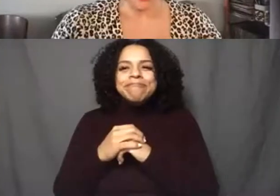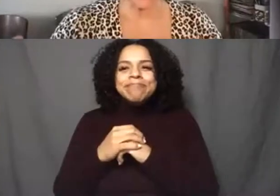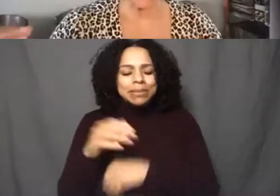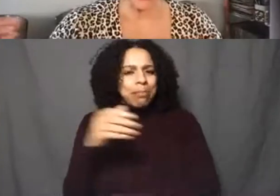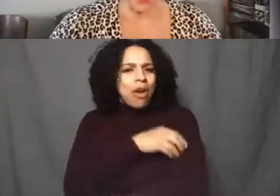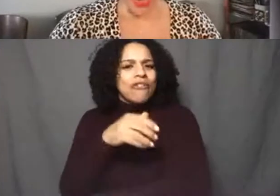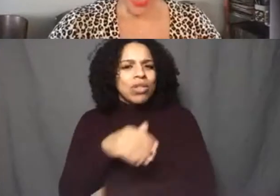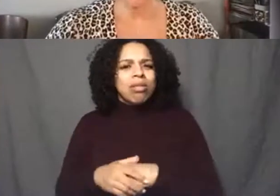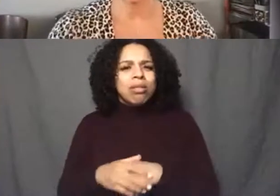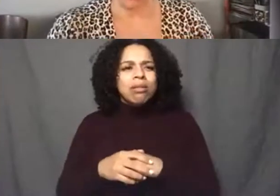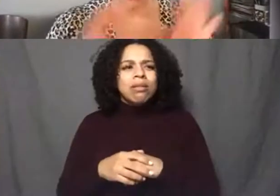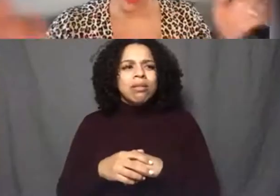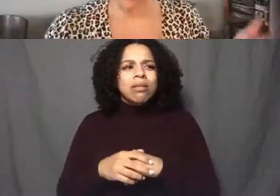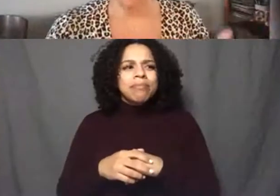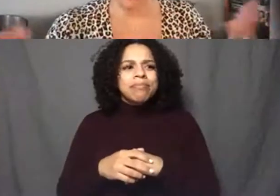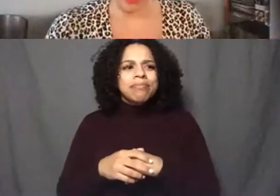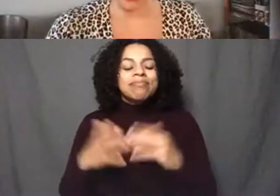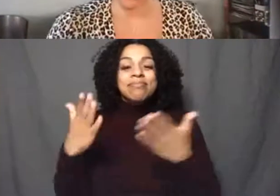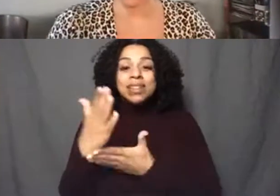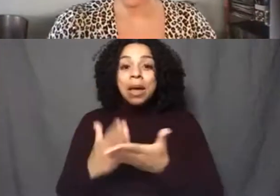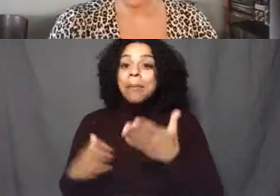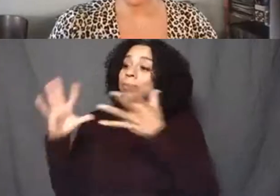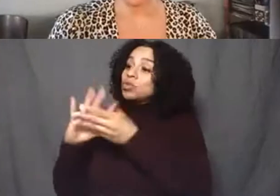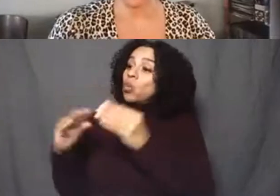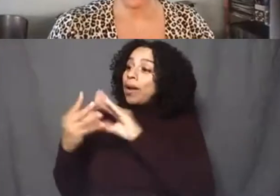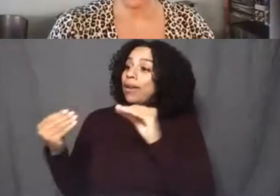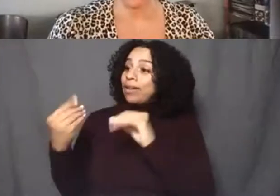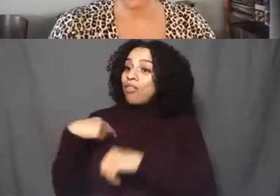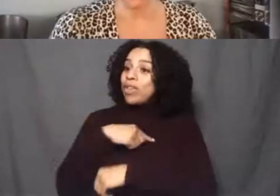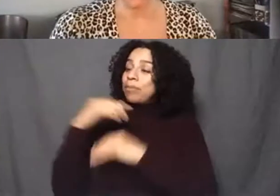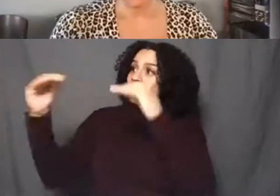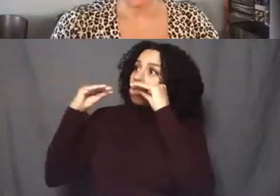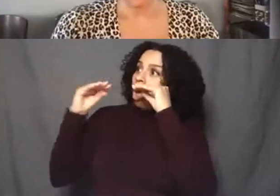The narratives that we have not are shaping our society just as much.